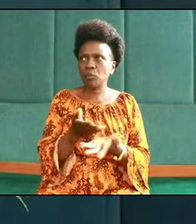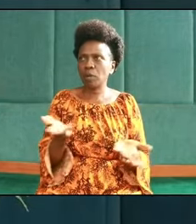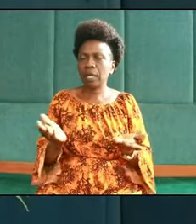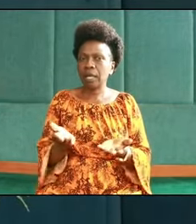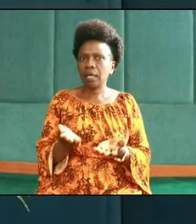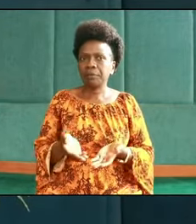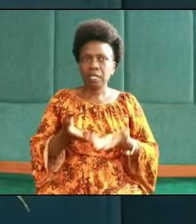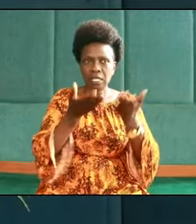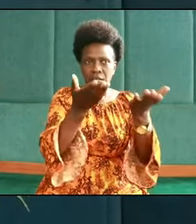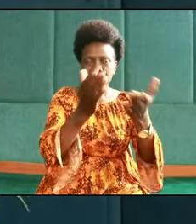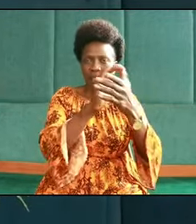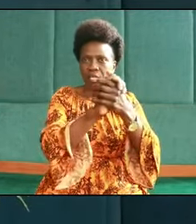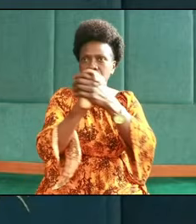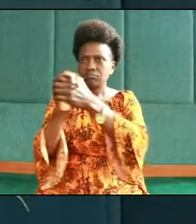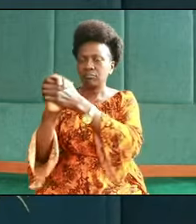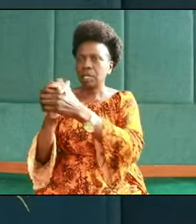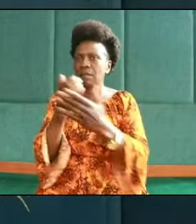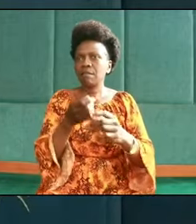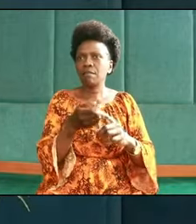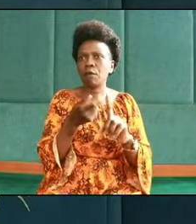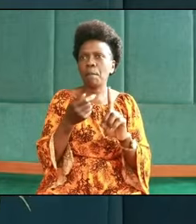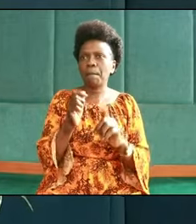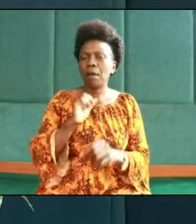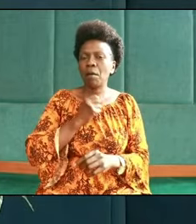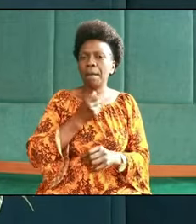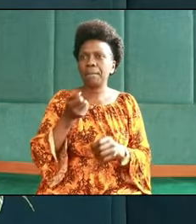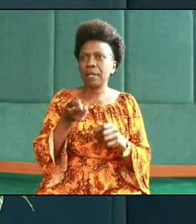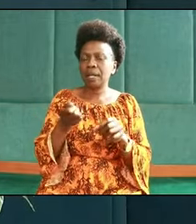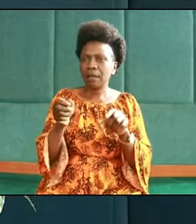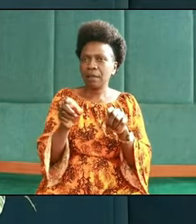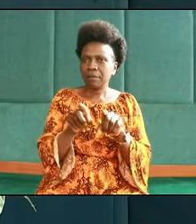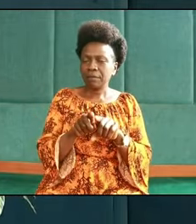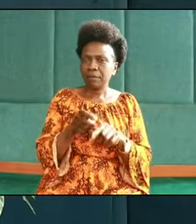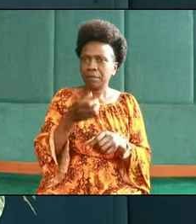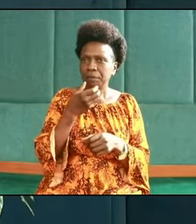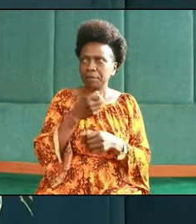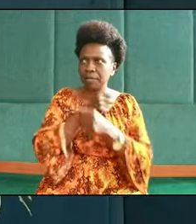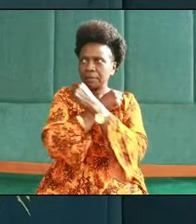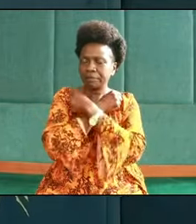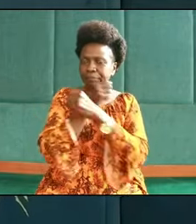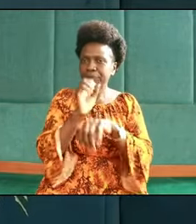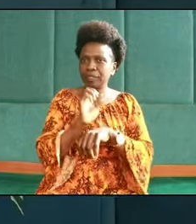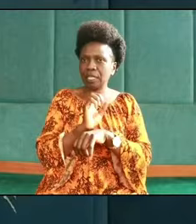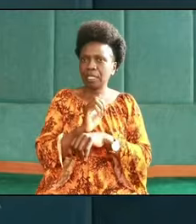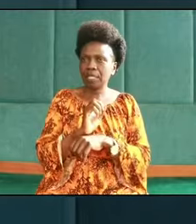Receive greetings from our beloved church members